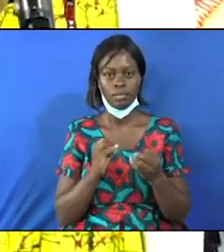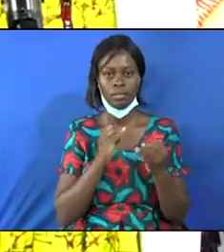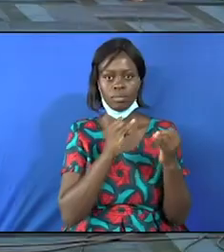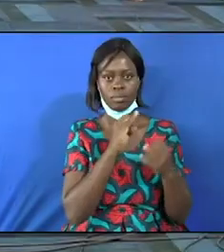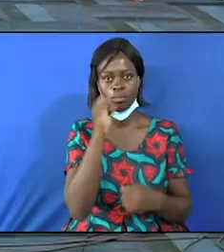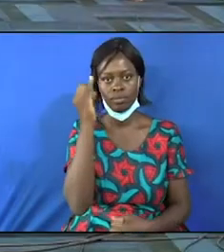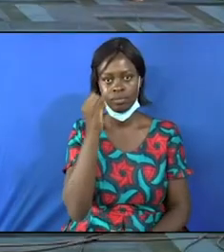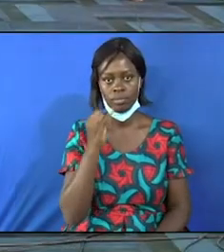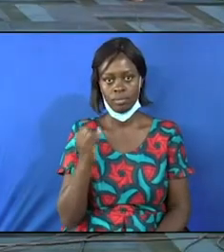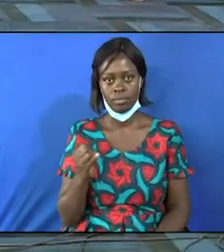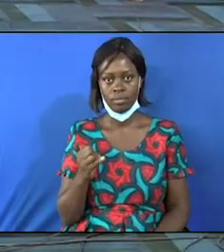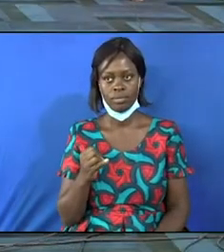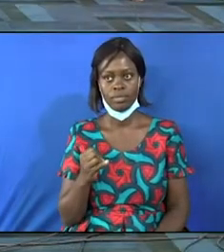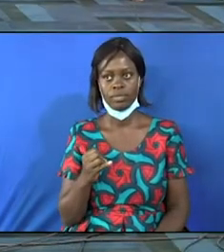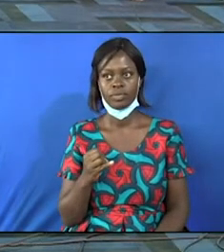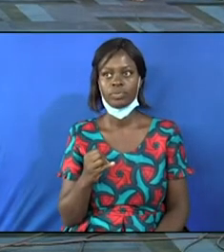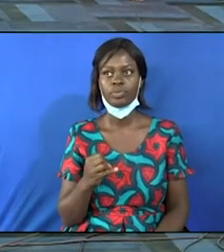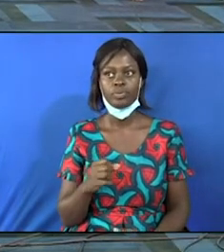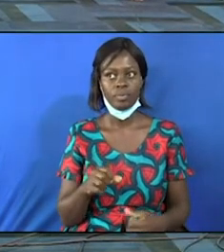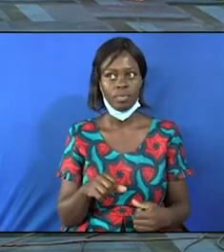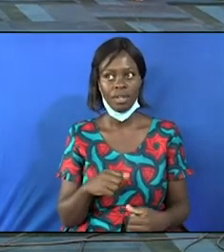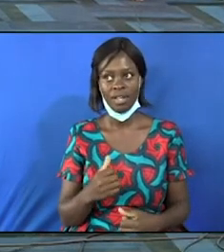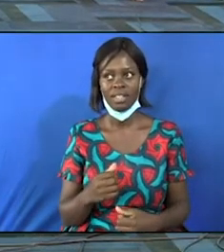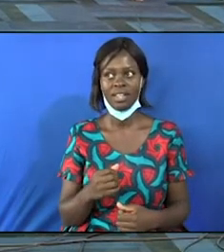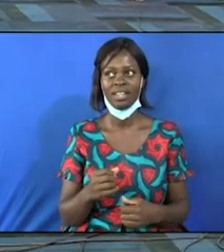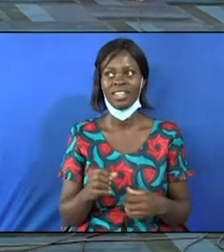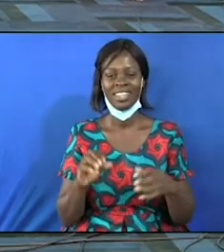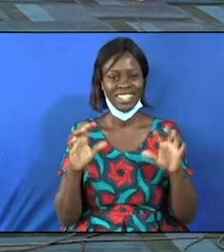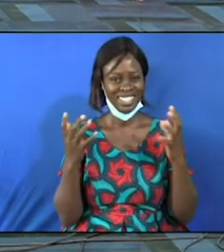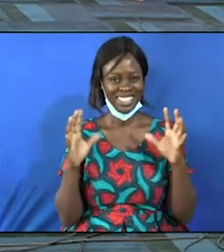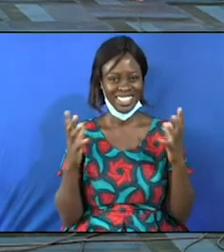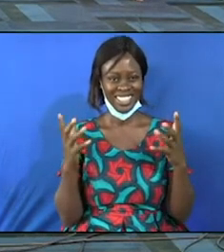and I am gifted with cheering.